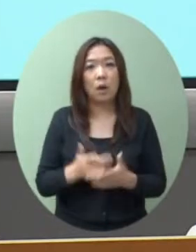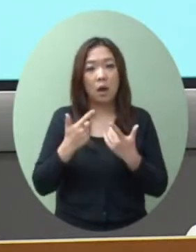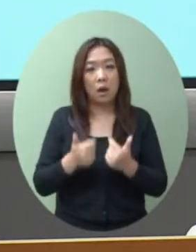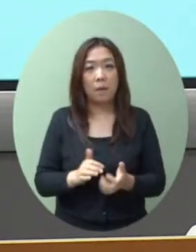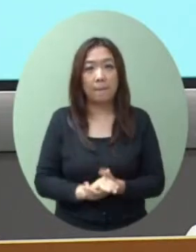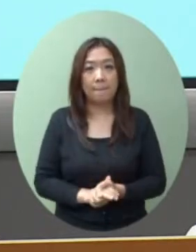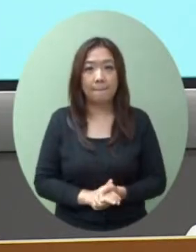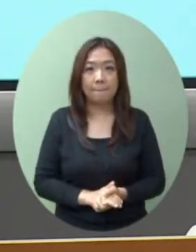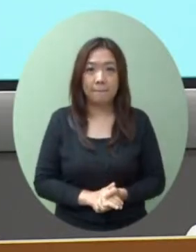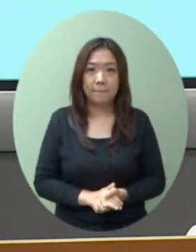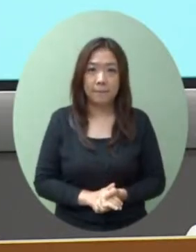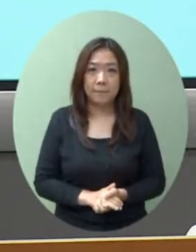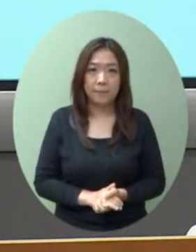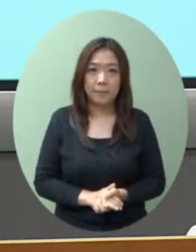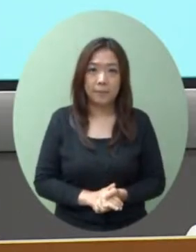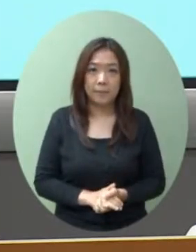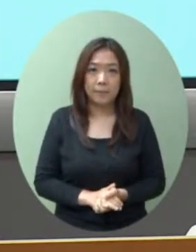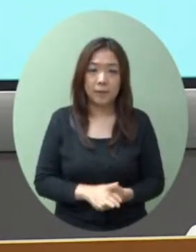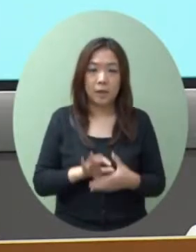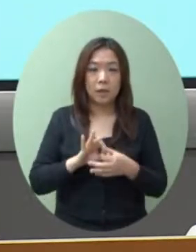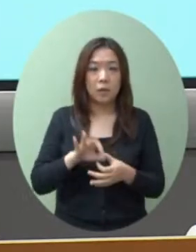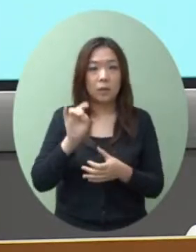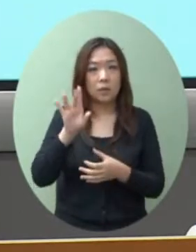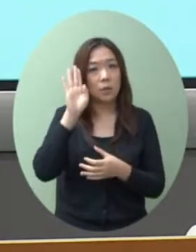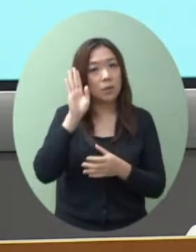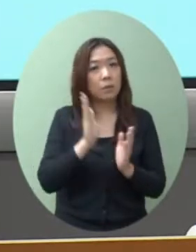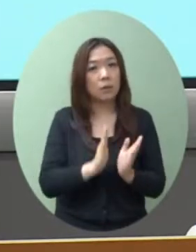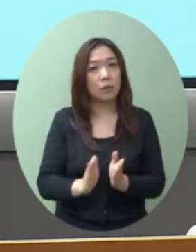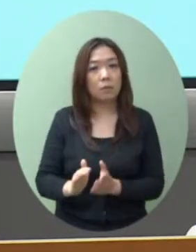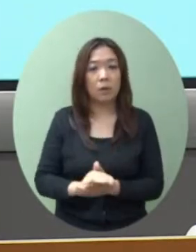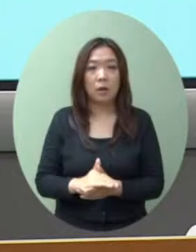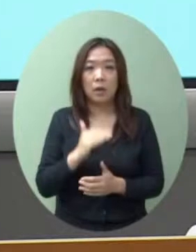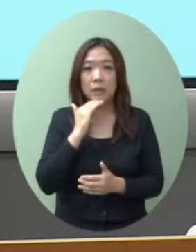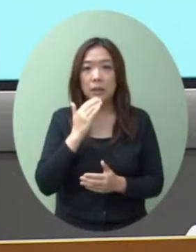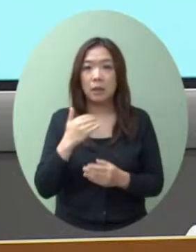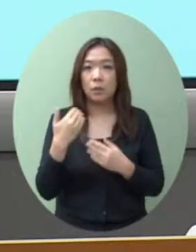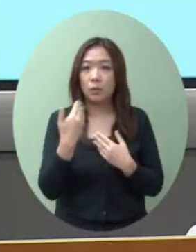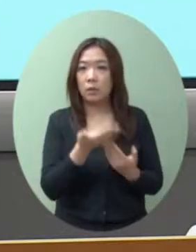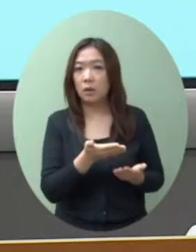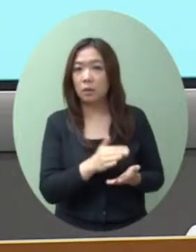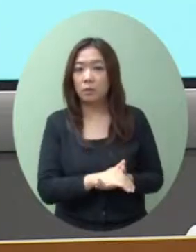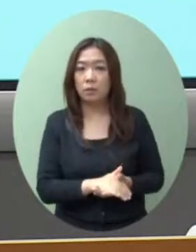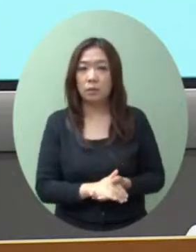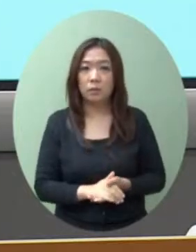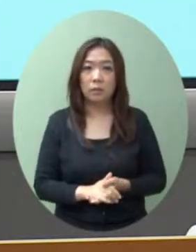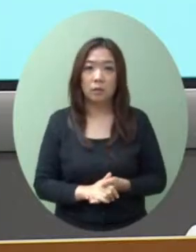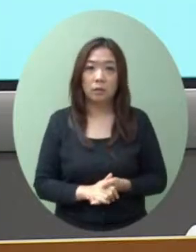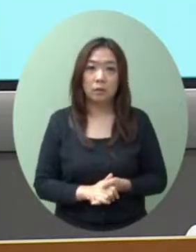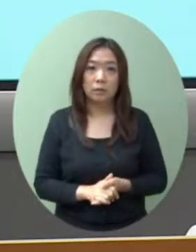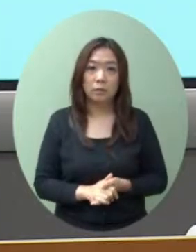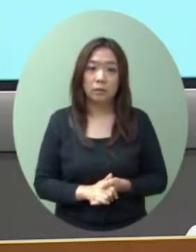So today's announcements should be the one that you rely on.